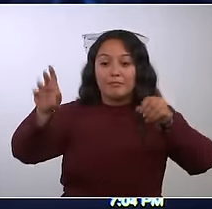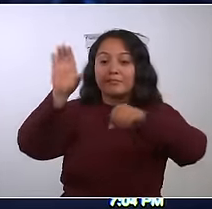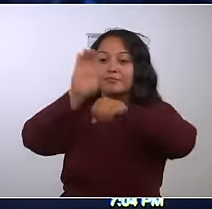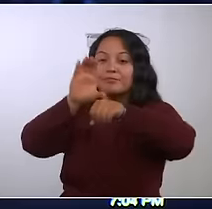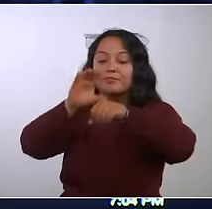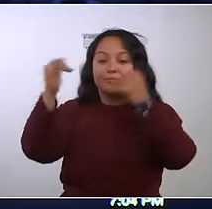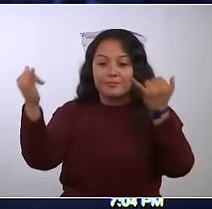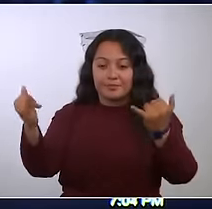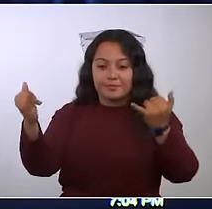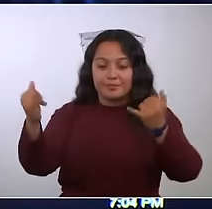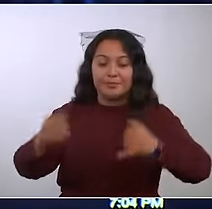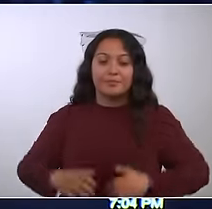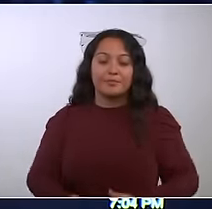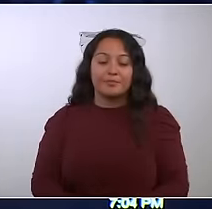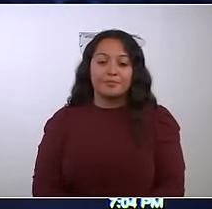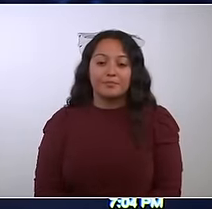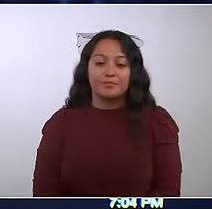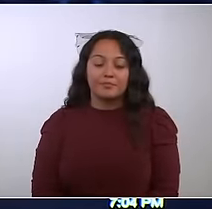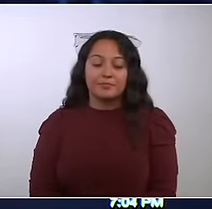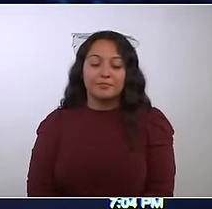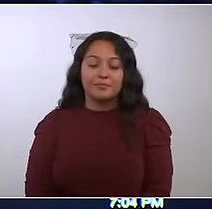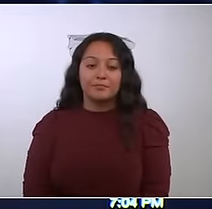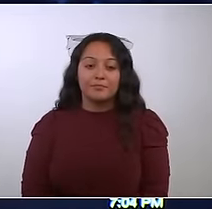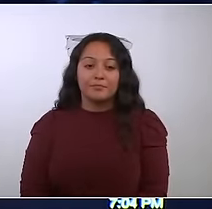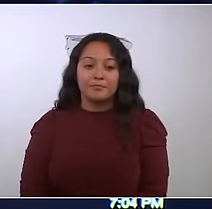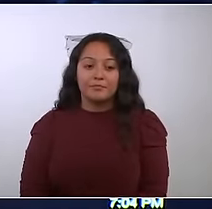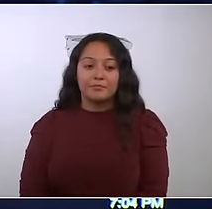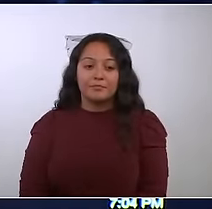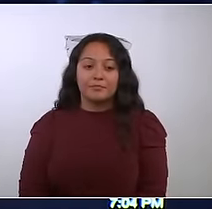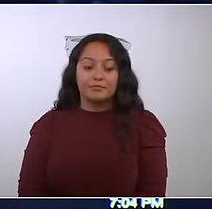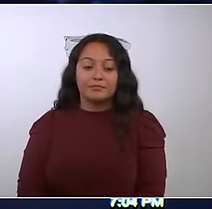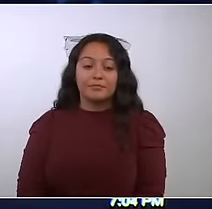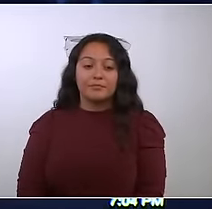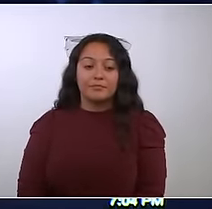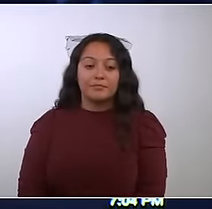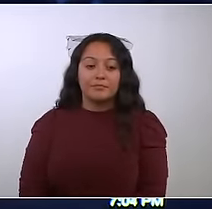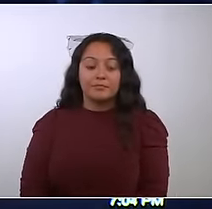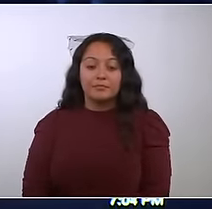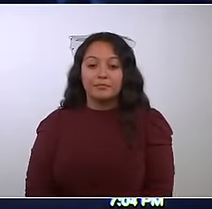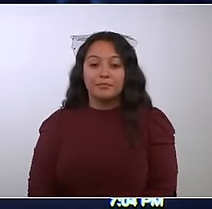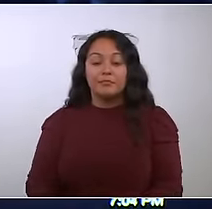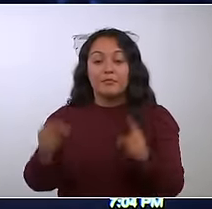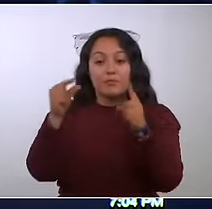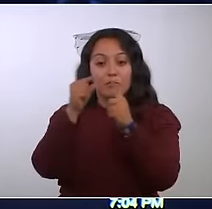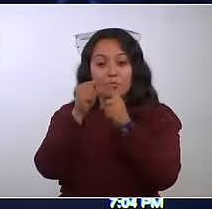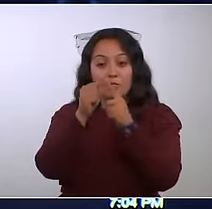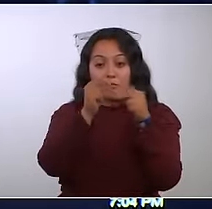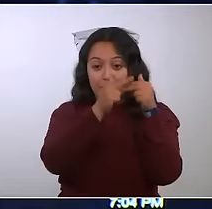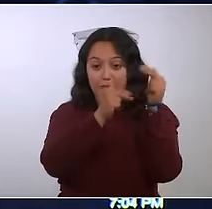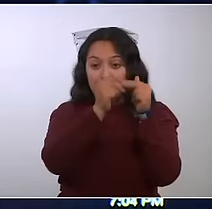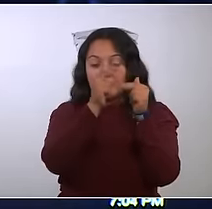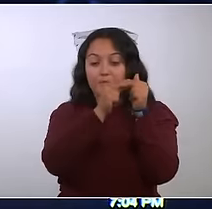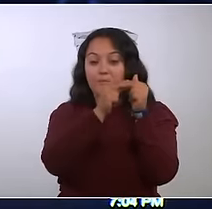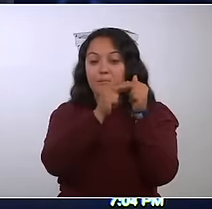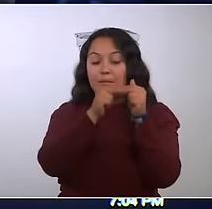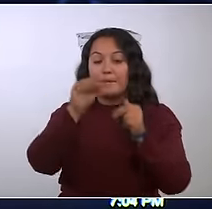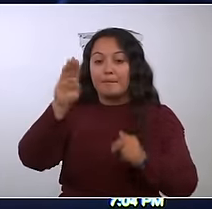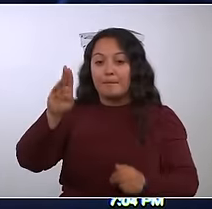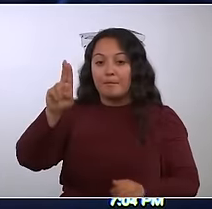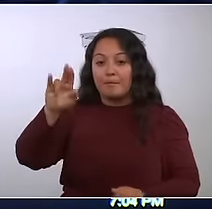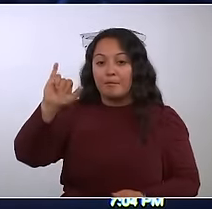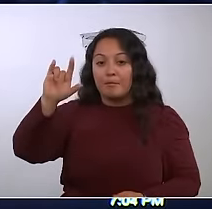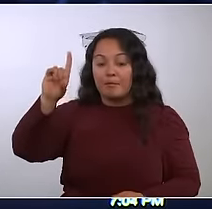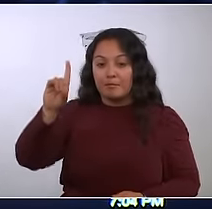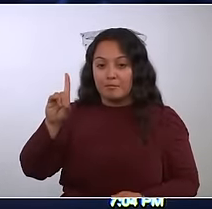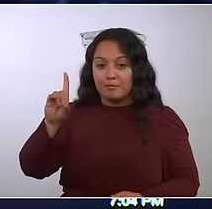moment. Déjame hablar al pueblo apostólico por un momento. The word built is used